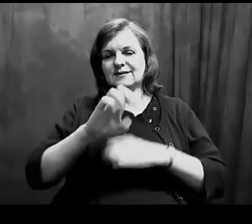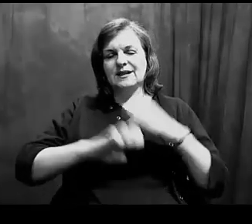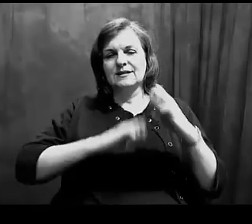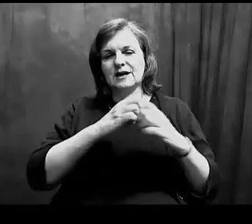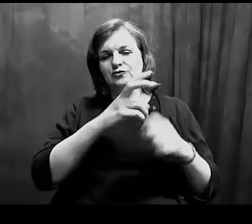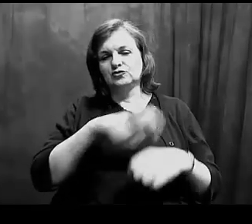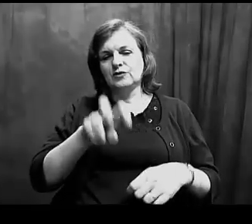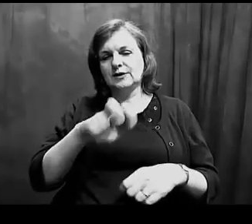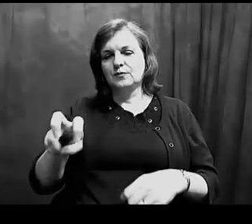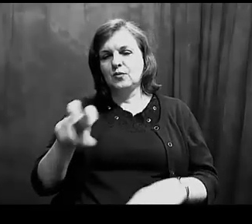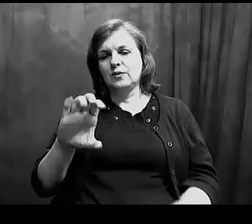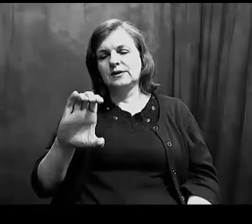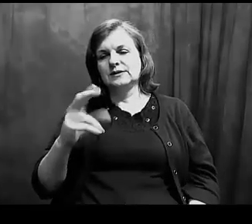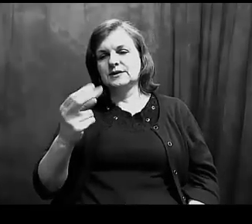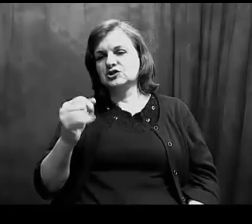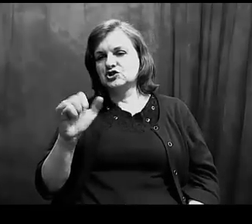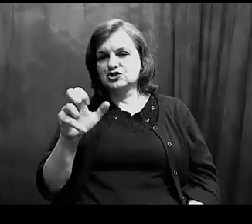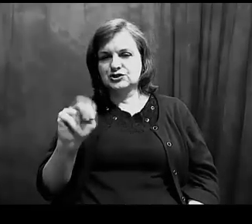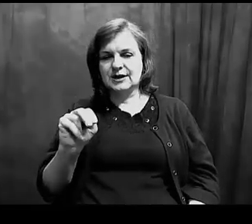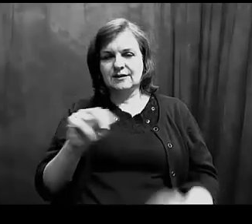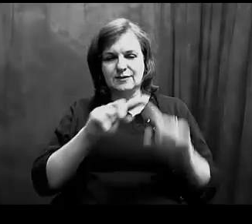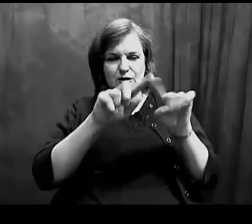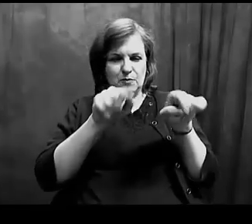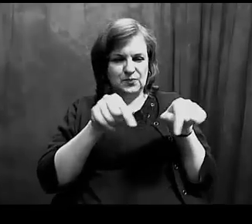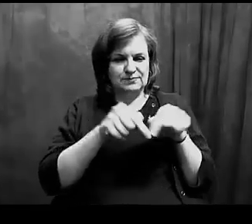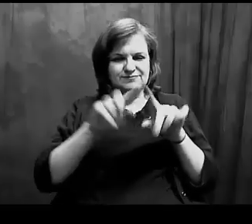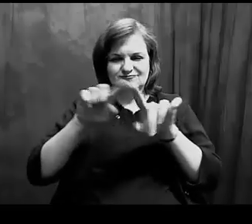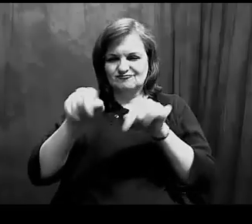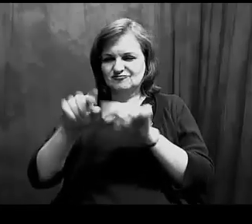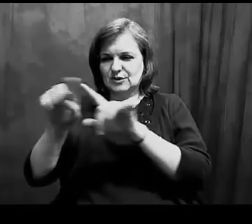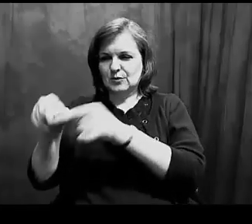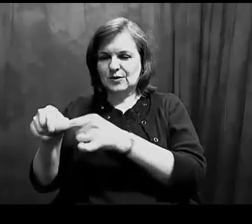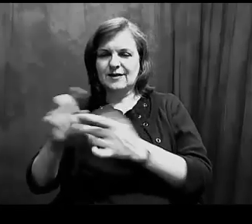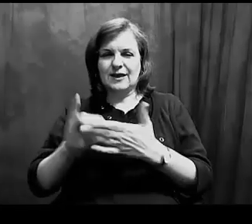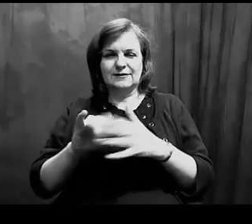transport chain, the proteins that are here.